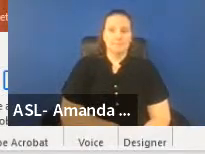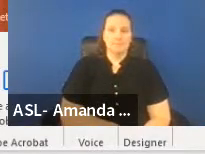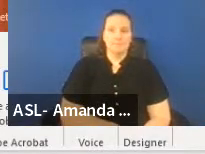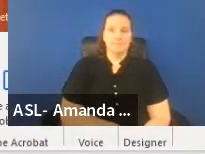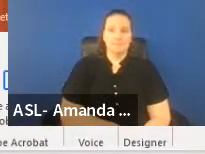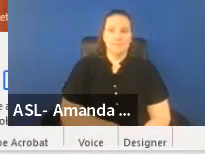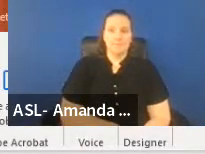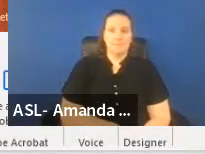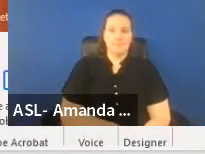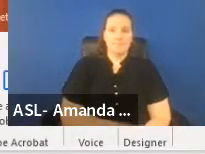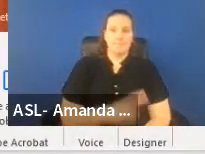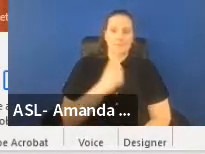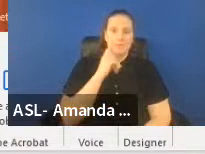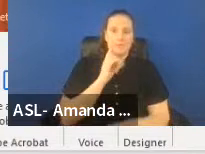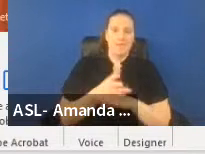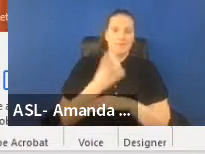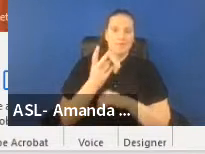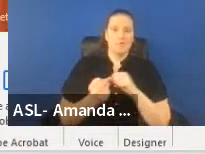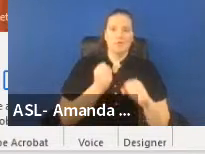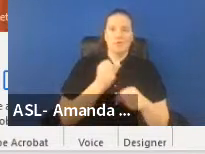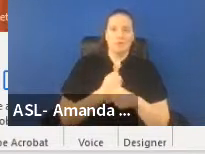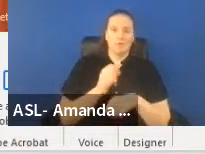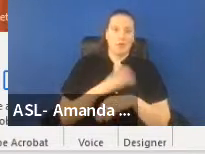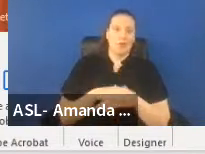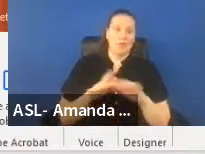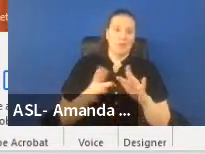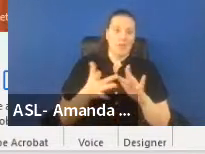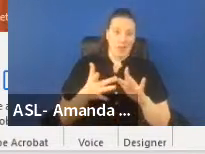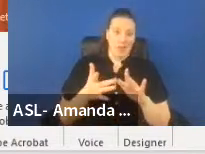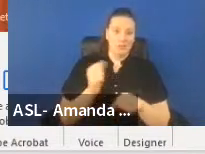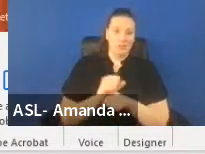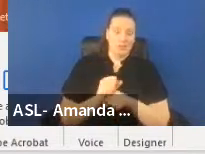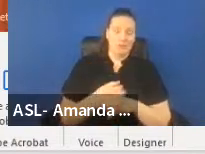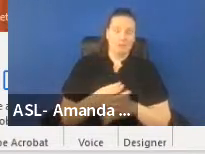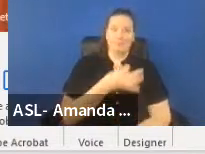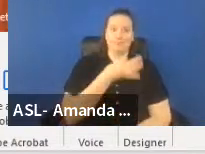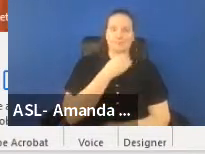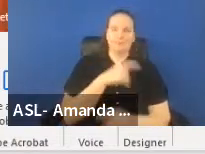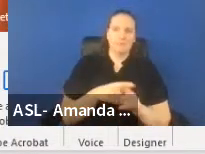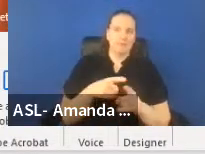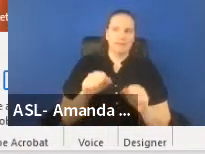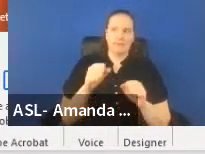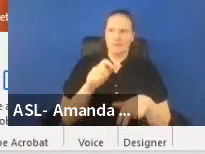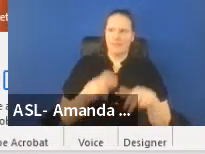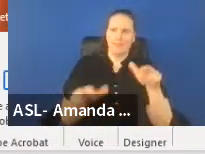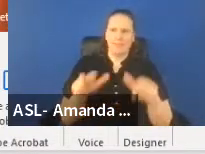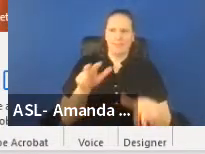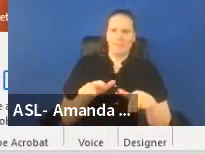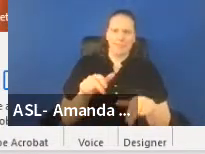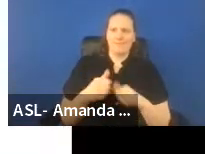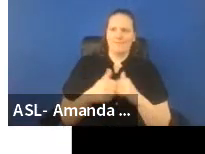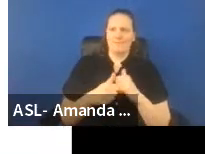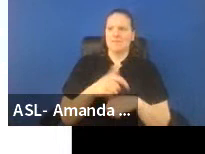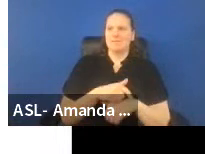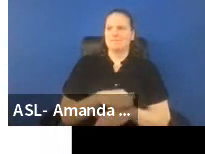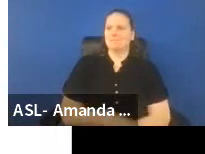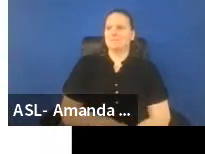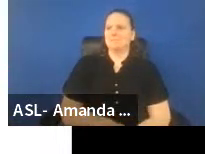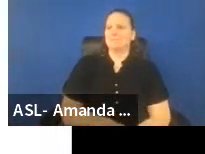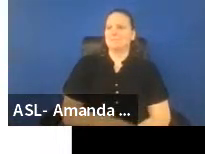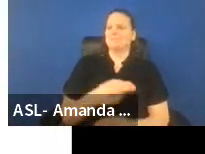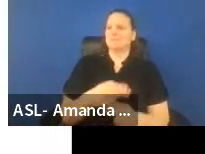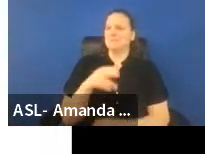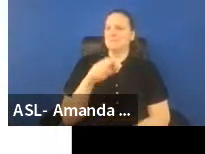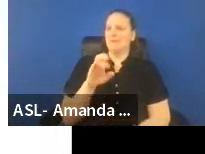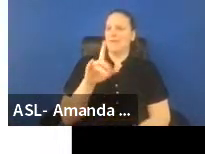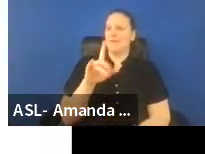You'd think after 2 years of working remotely that I'd have this down pat, but it takes me a little bit every time. I'm Elizabeth Martinez. I'm a